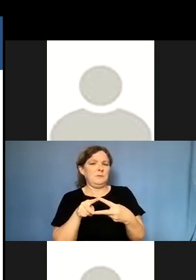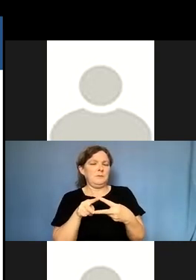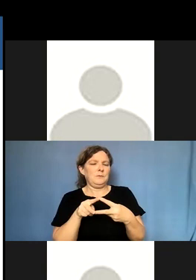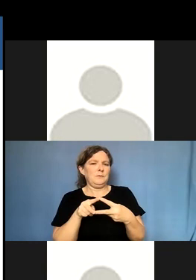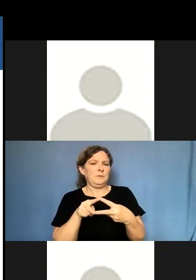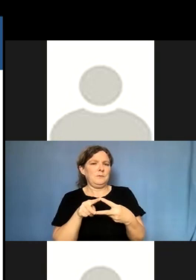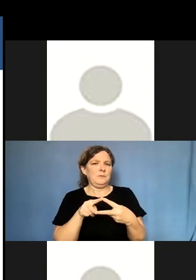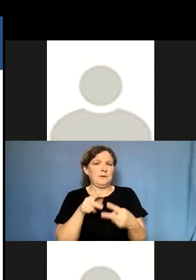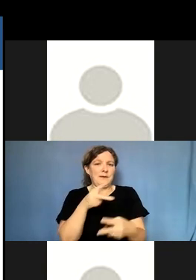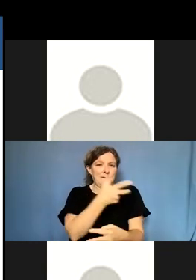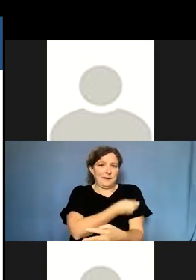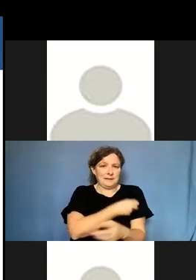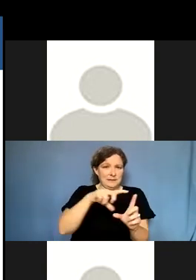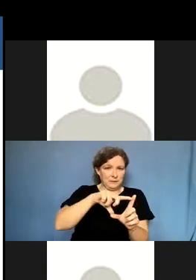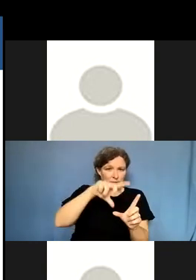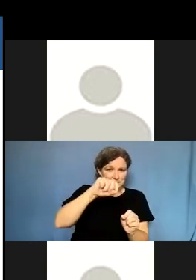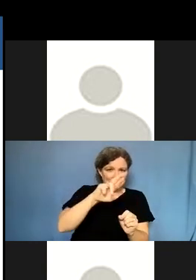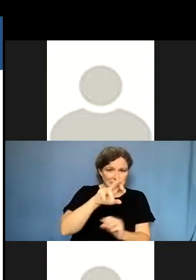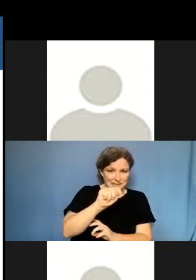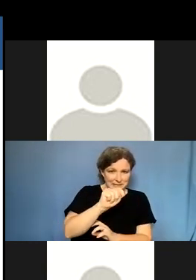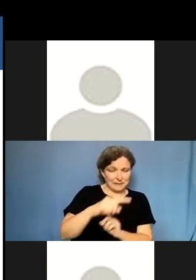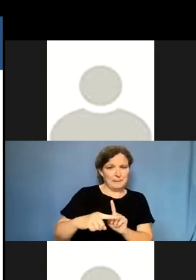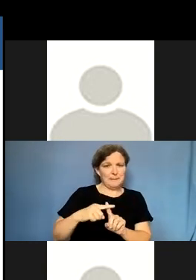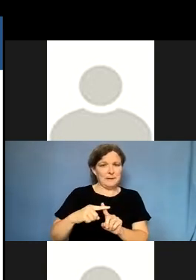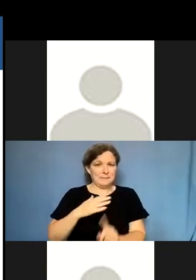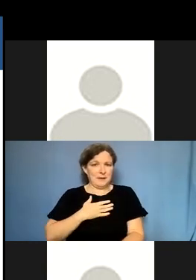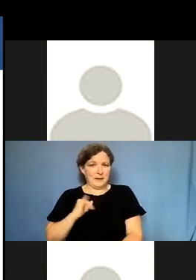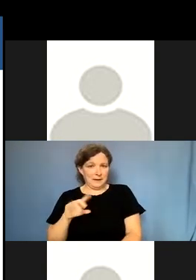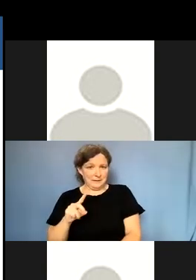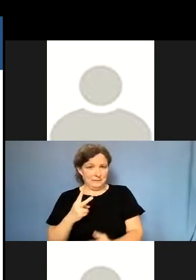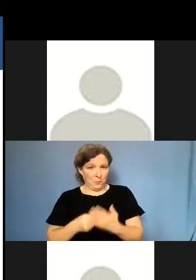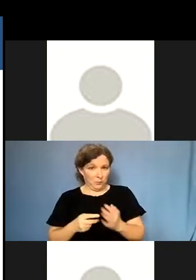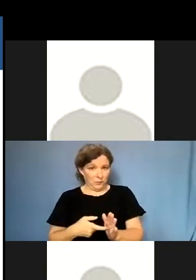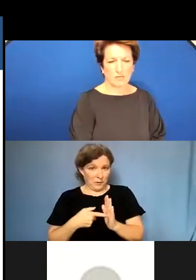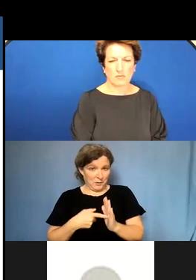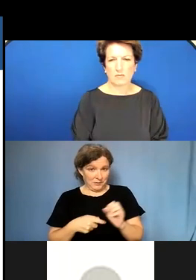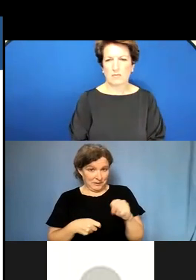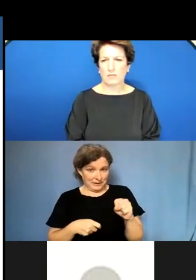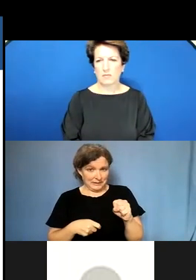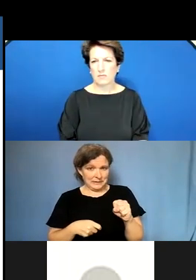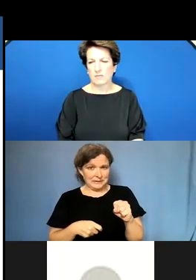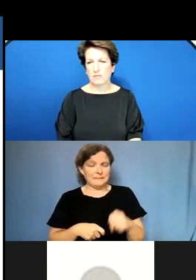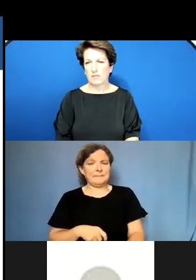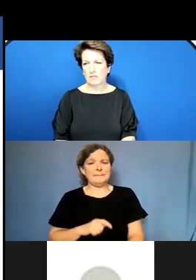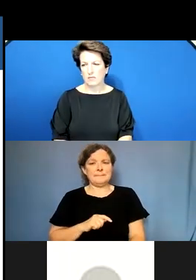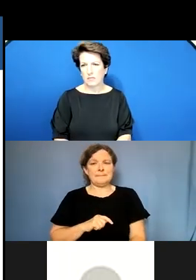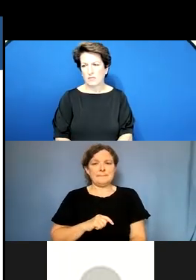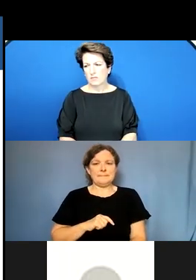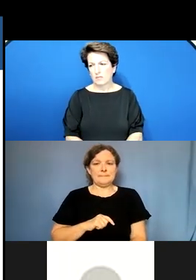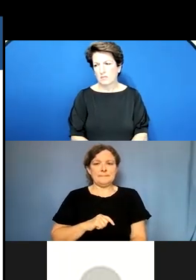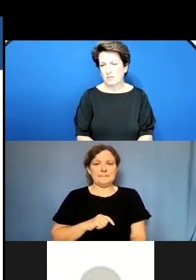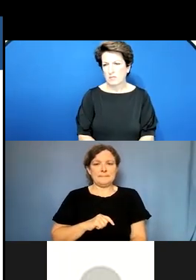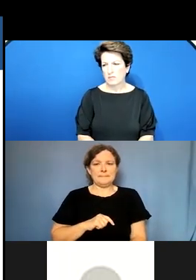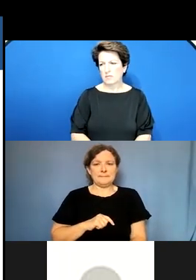vaccine receipt and your personal ID, yes? So not necessarily, John. If you